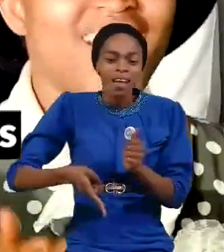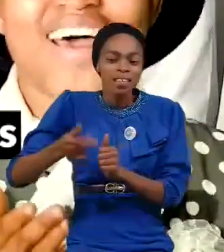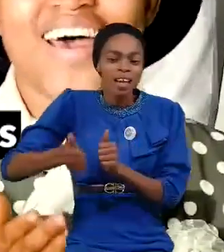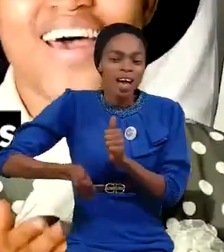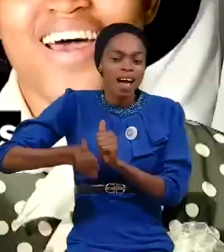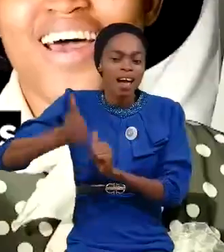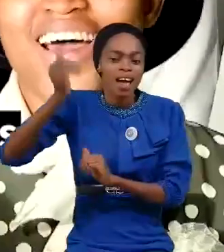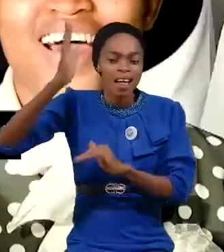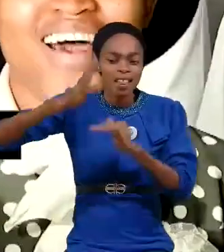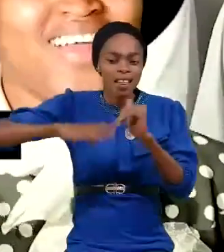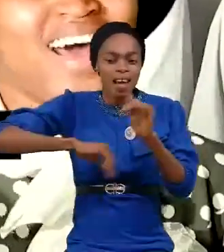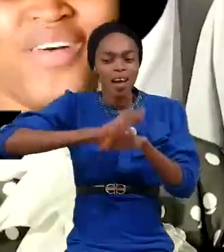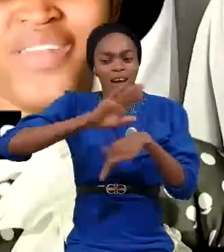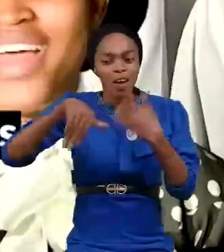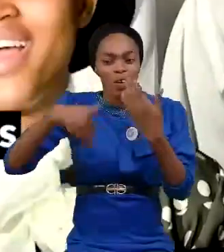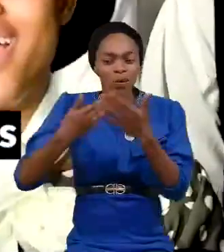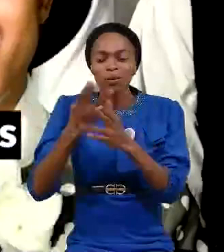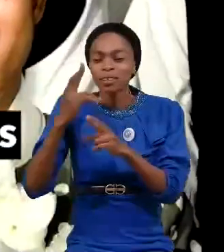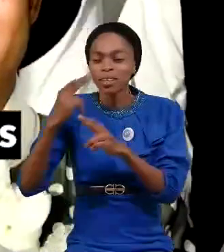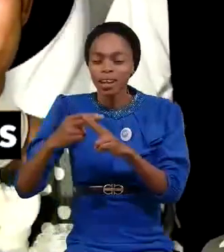is higher than all